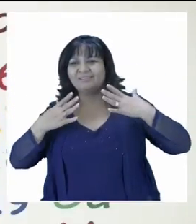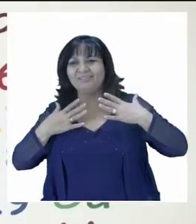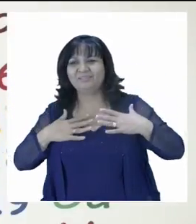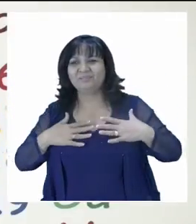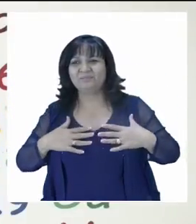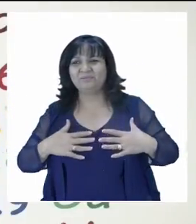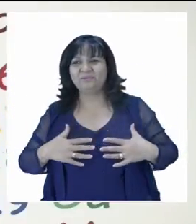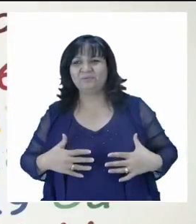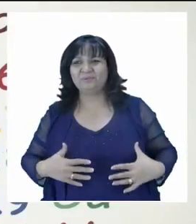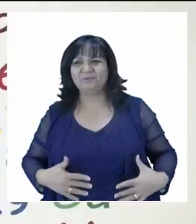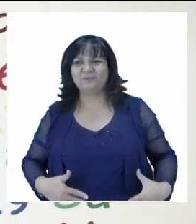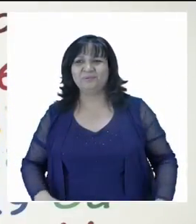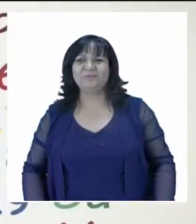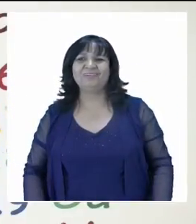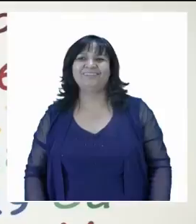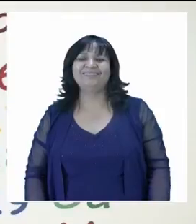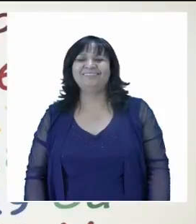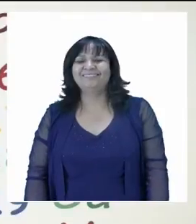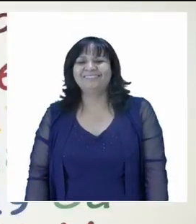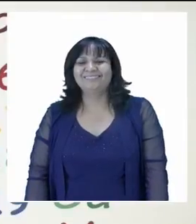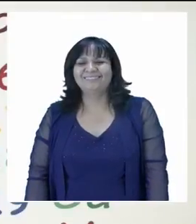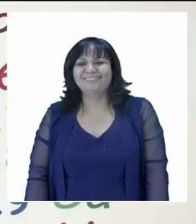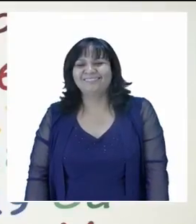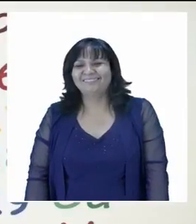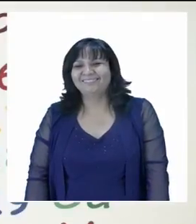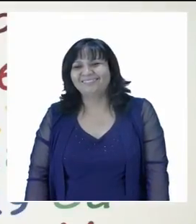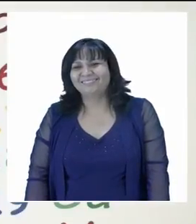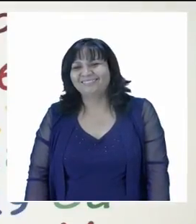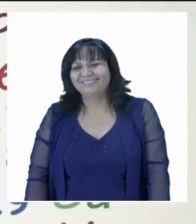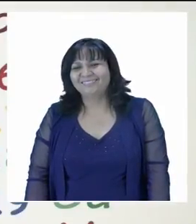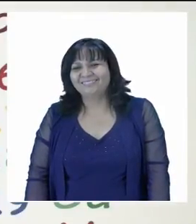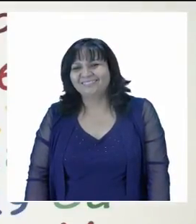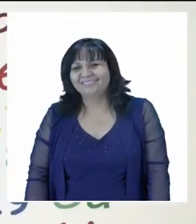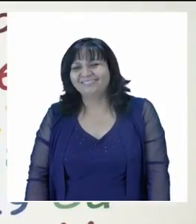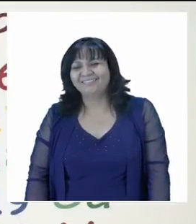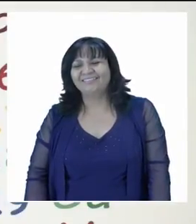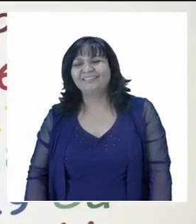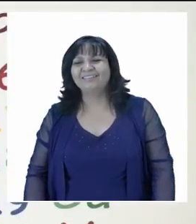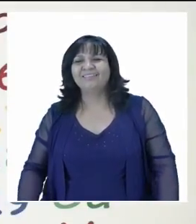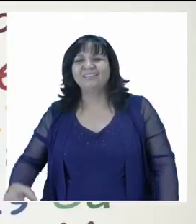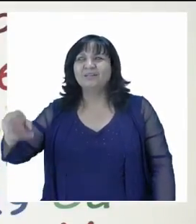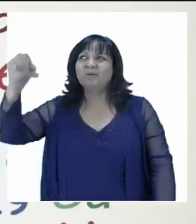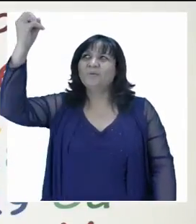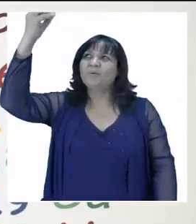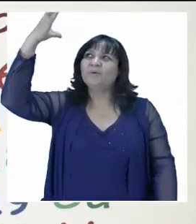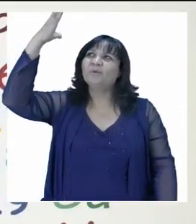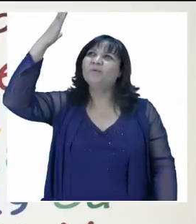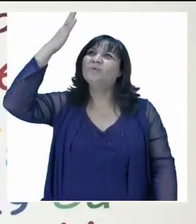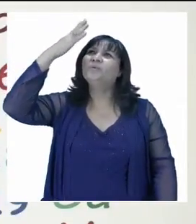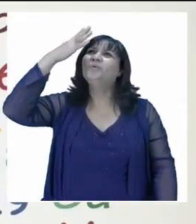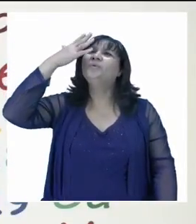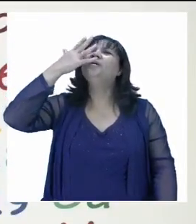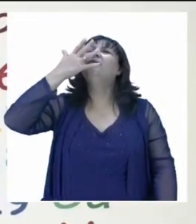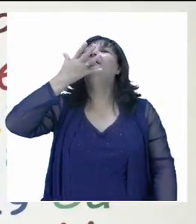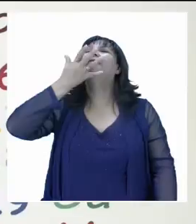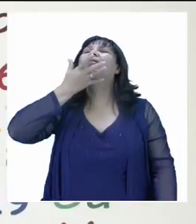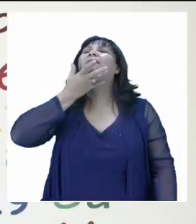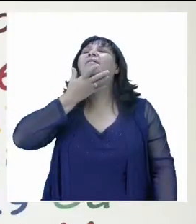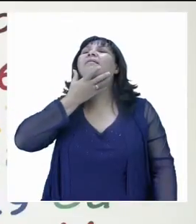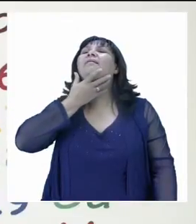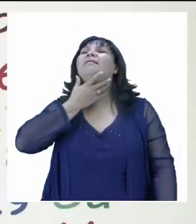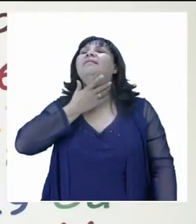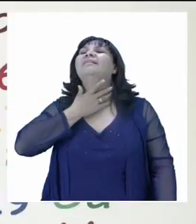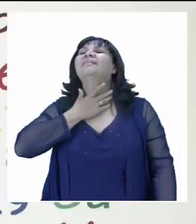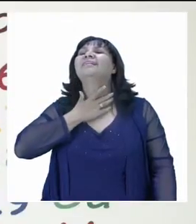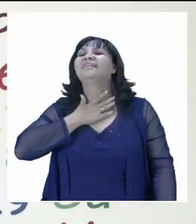comes onto your body, your face, your neck, your arms,